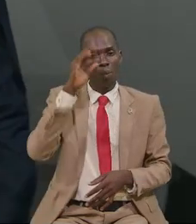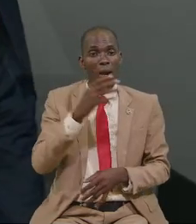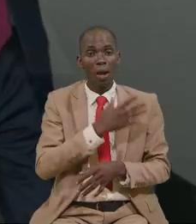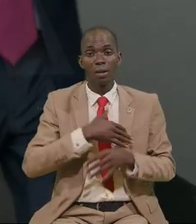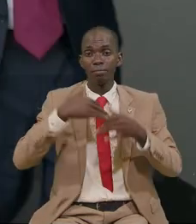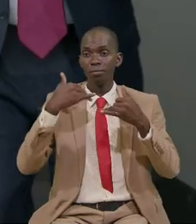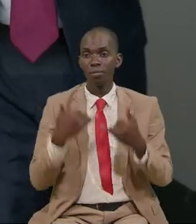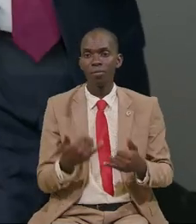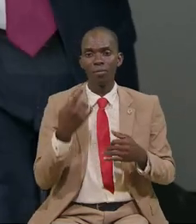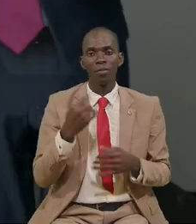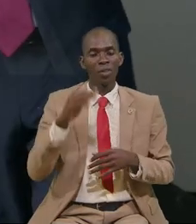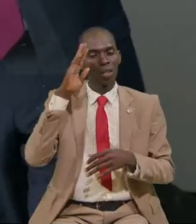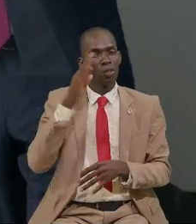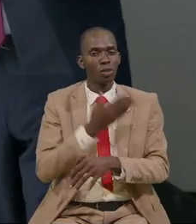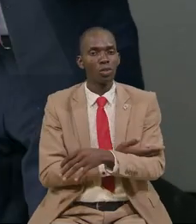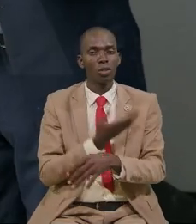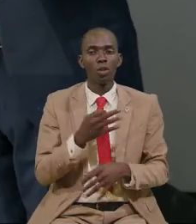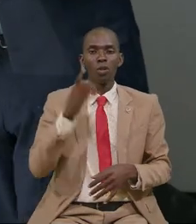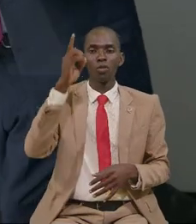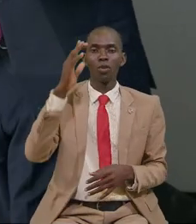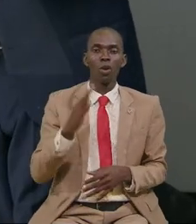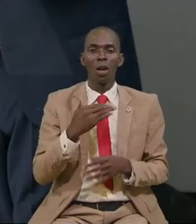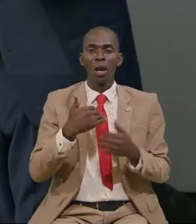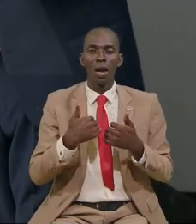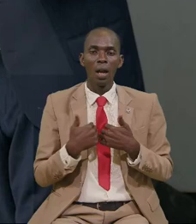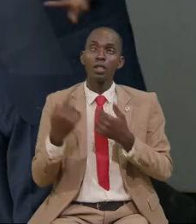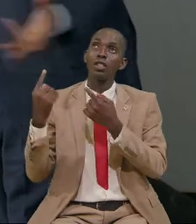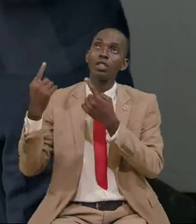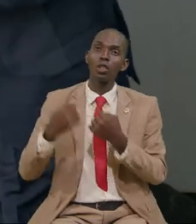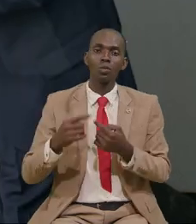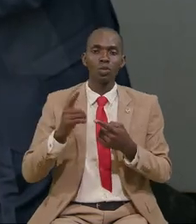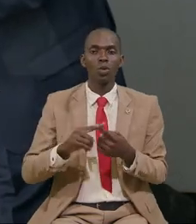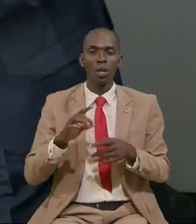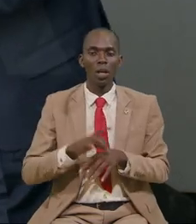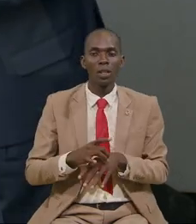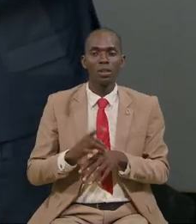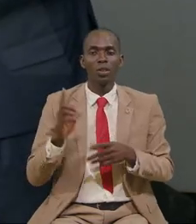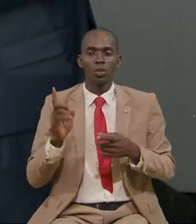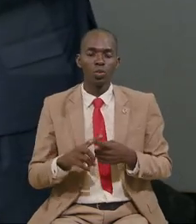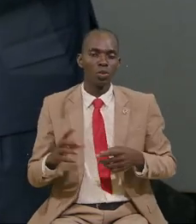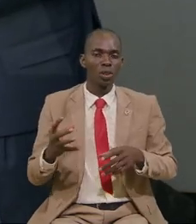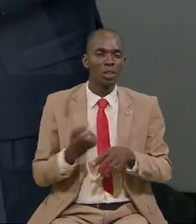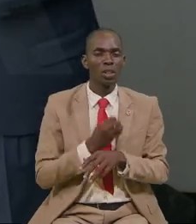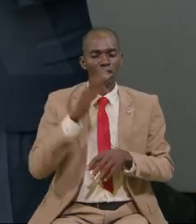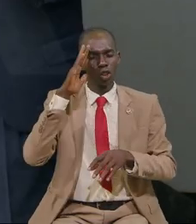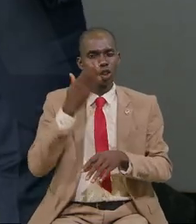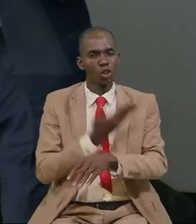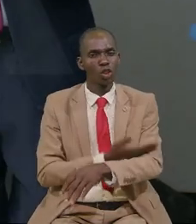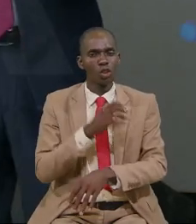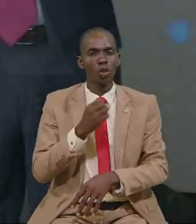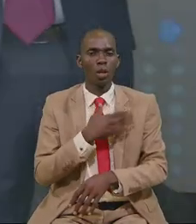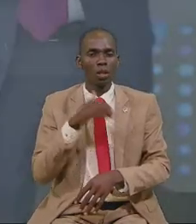Son of God has come to earth to take sons and daughters of